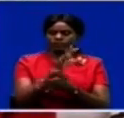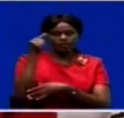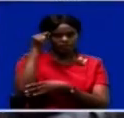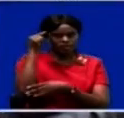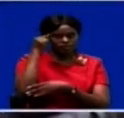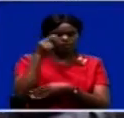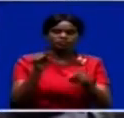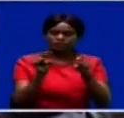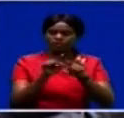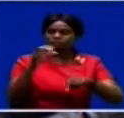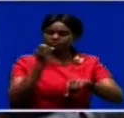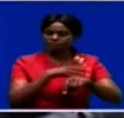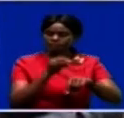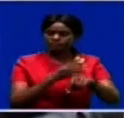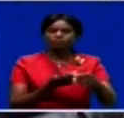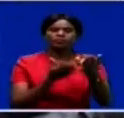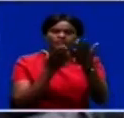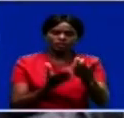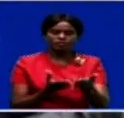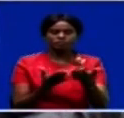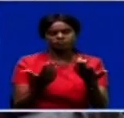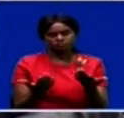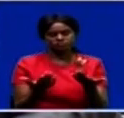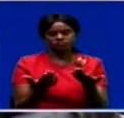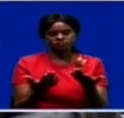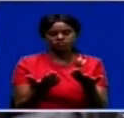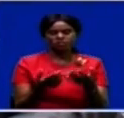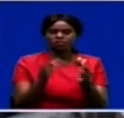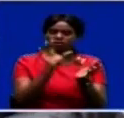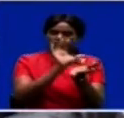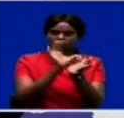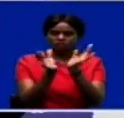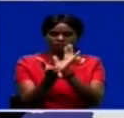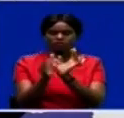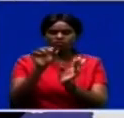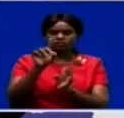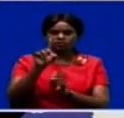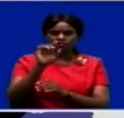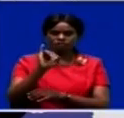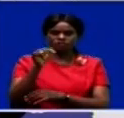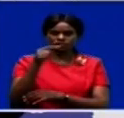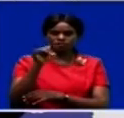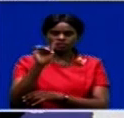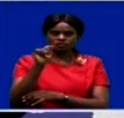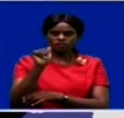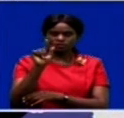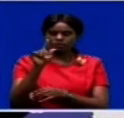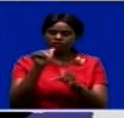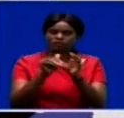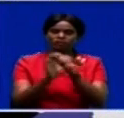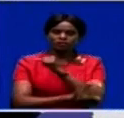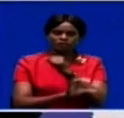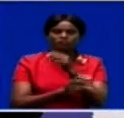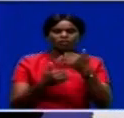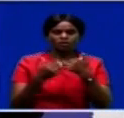also invested heavily in broadcasting media with digital technology across the country. There are currently